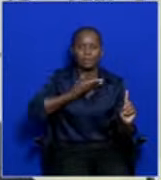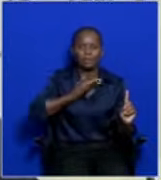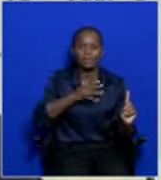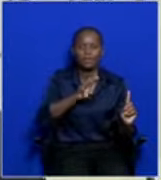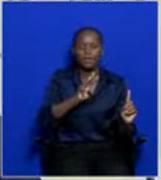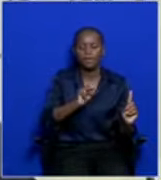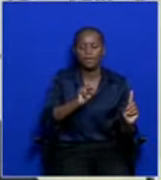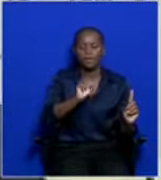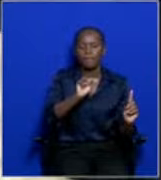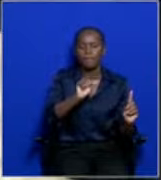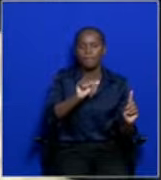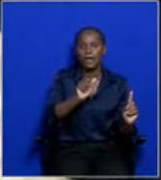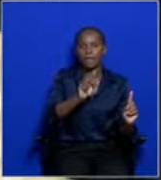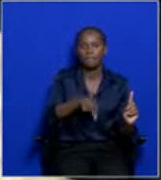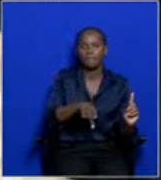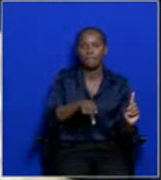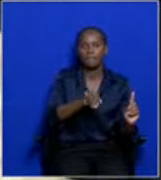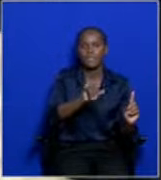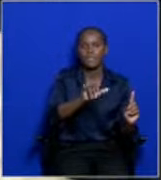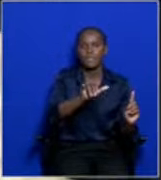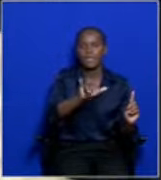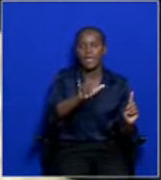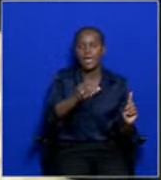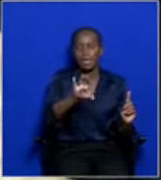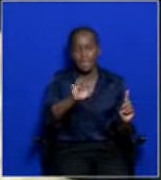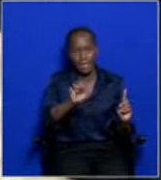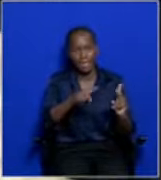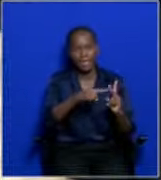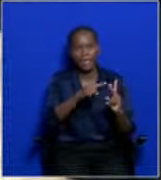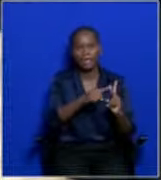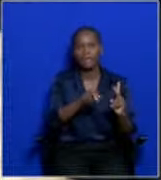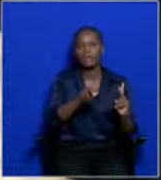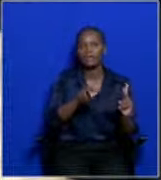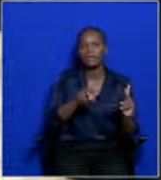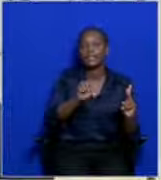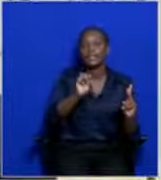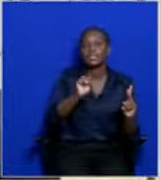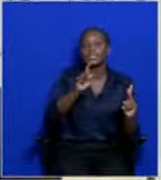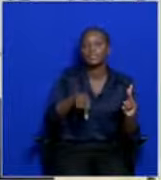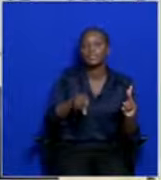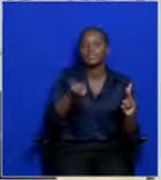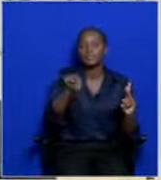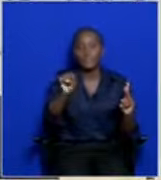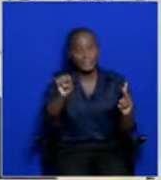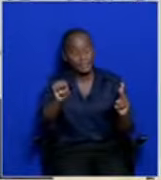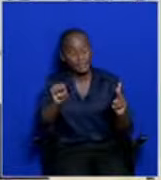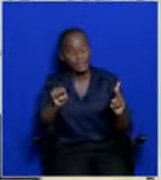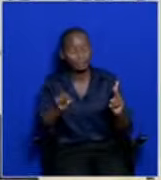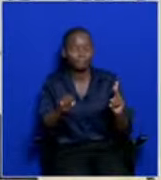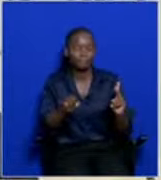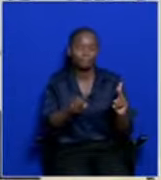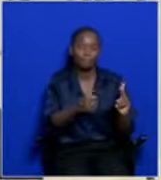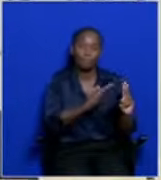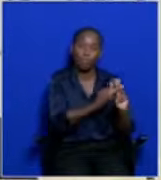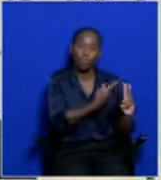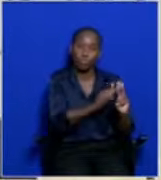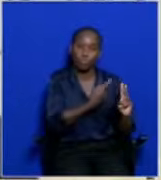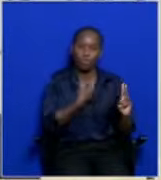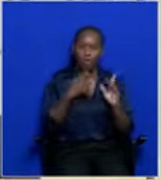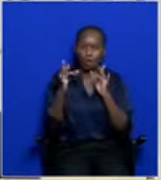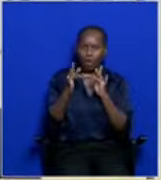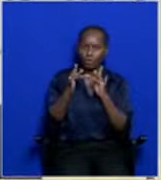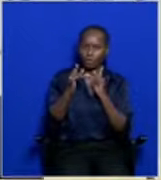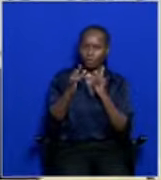communication, Ntatema PAA and Commissioner Peace, they have my contact. I'm open to